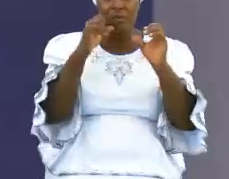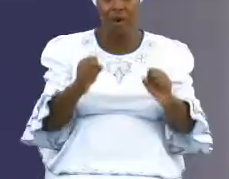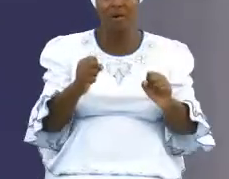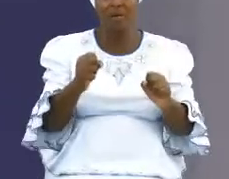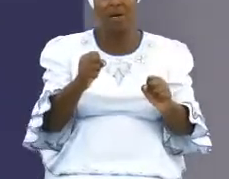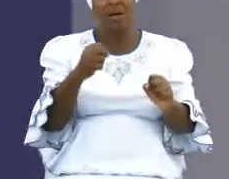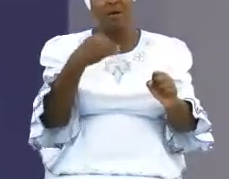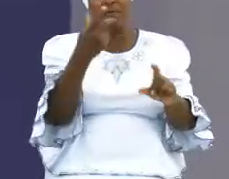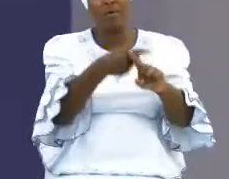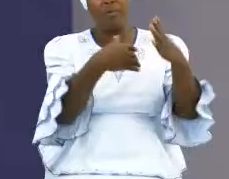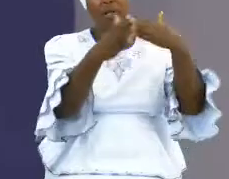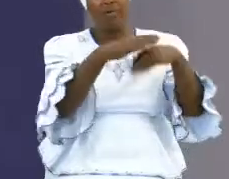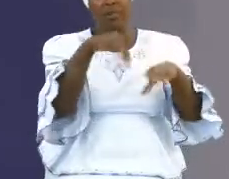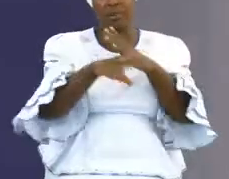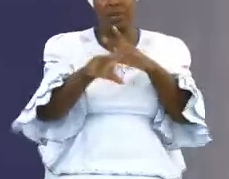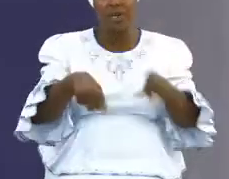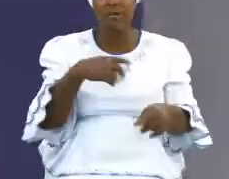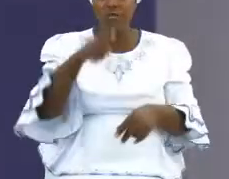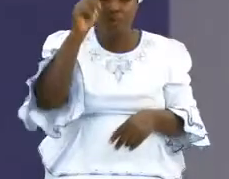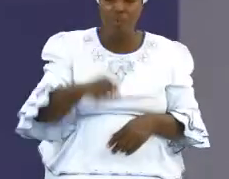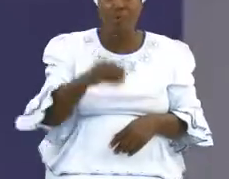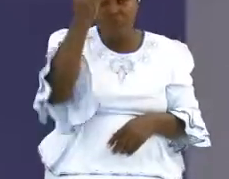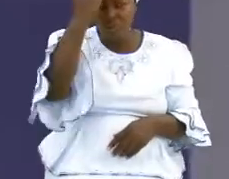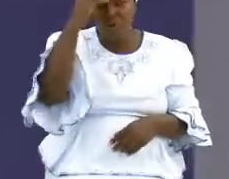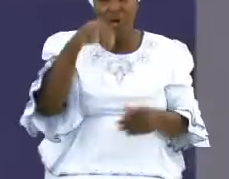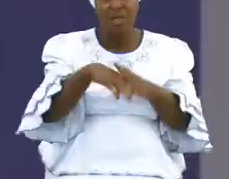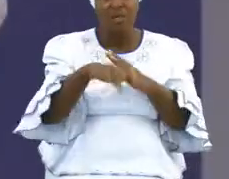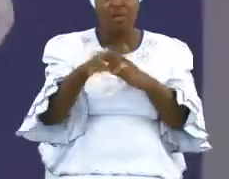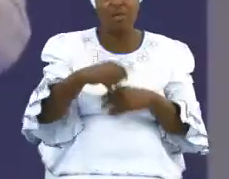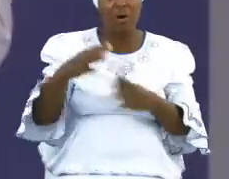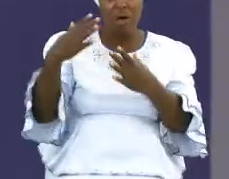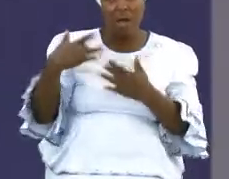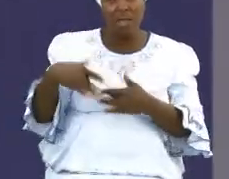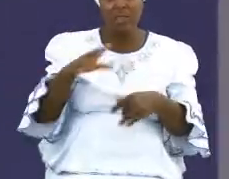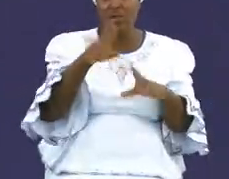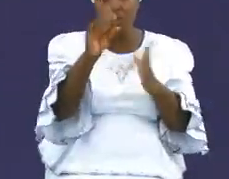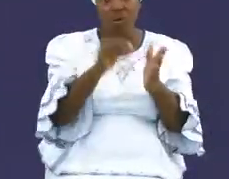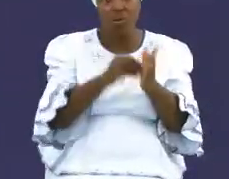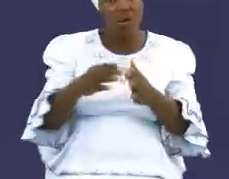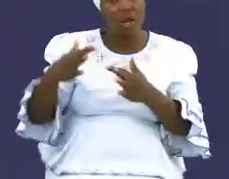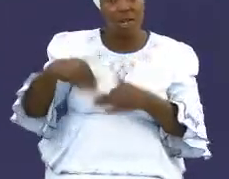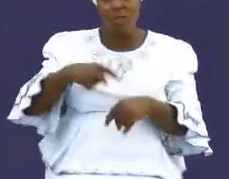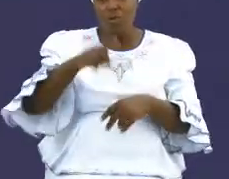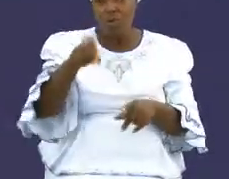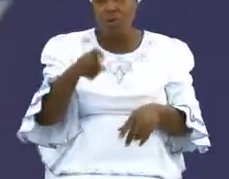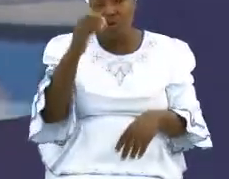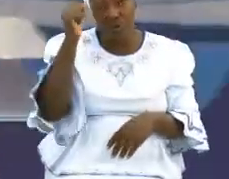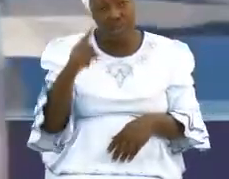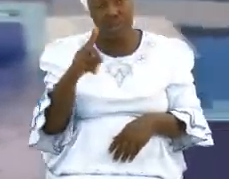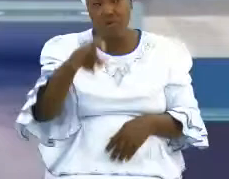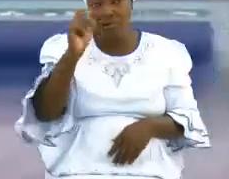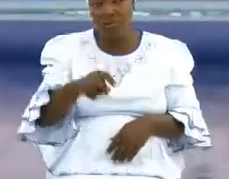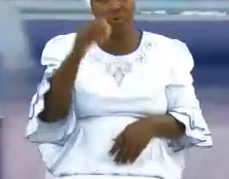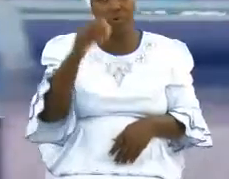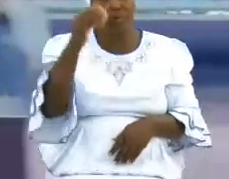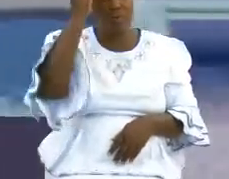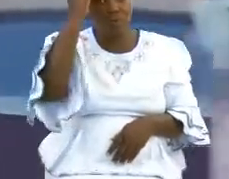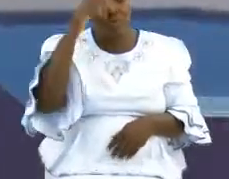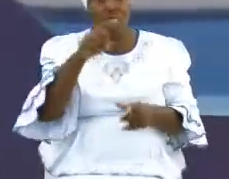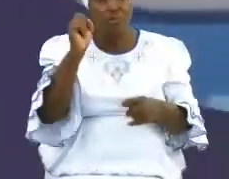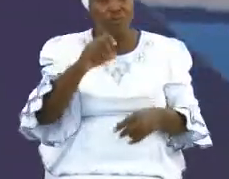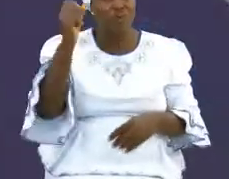You must perceive in your own heart. You must understand, you must perceive, you